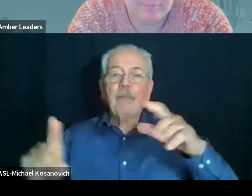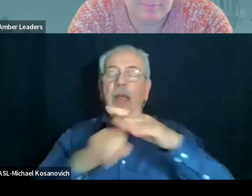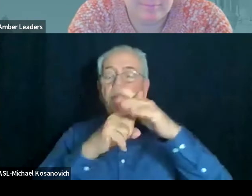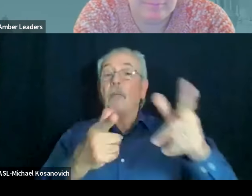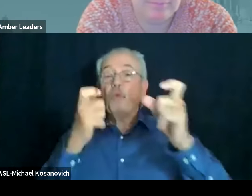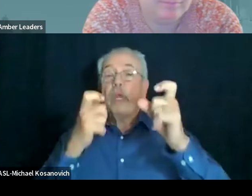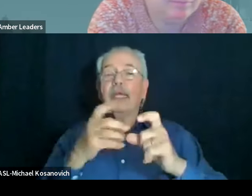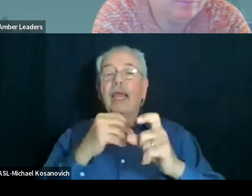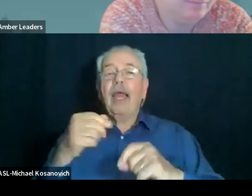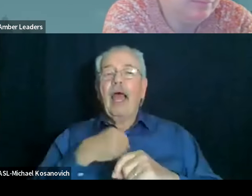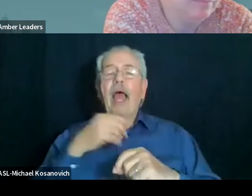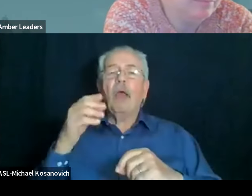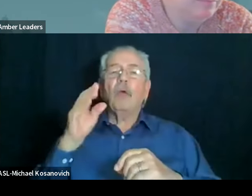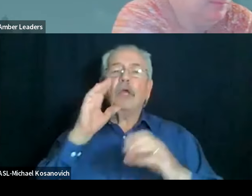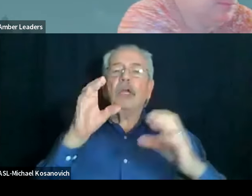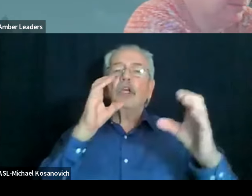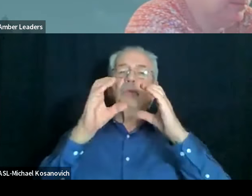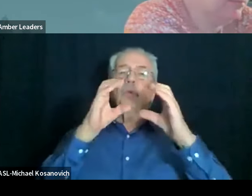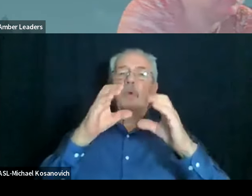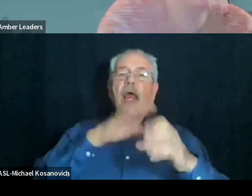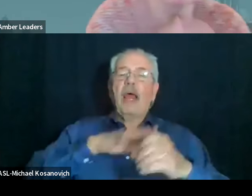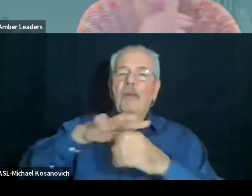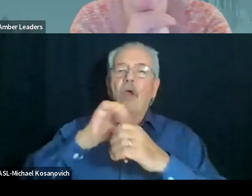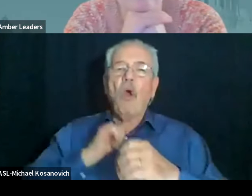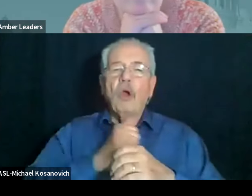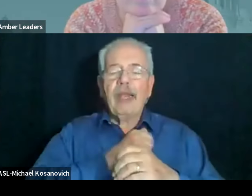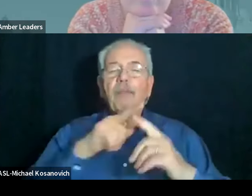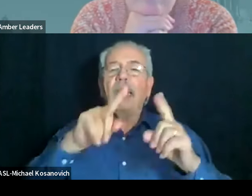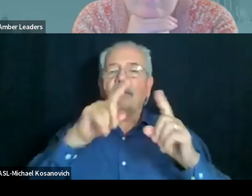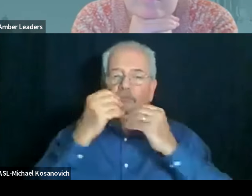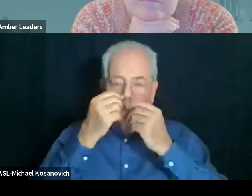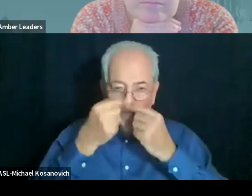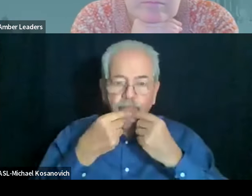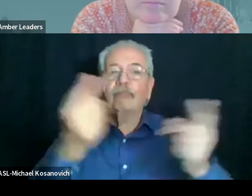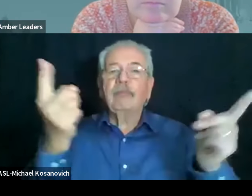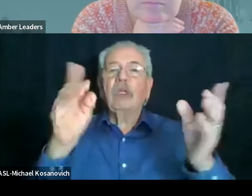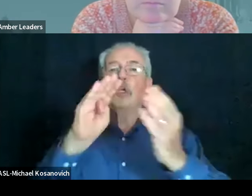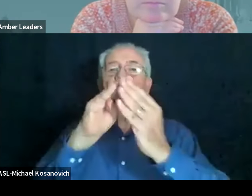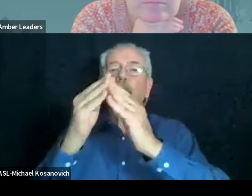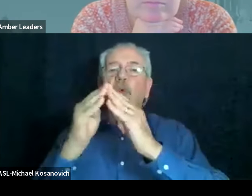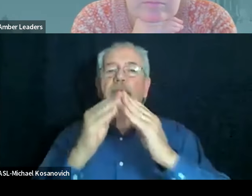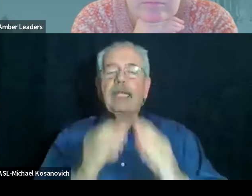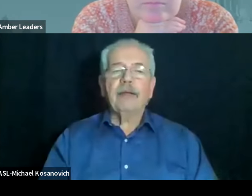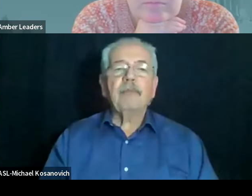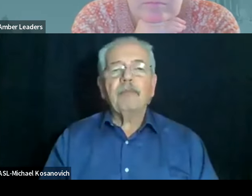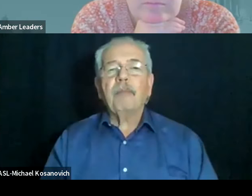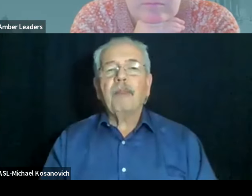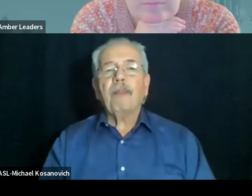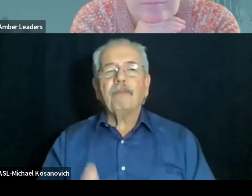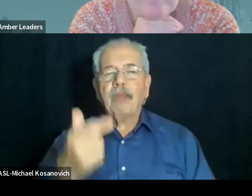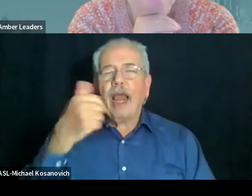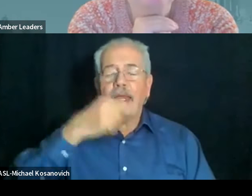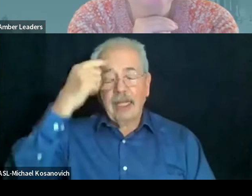and how do we communicate it not only amongst ourselves, but to the community? And so, you know, again, I think